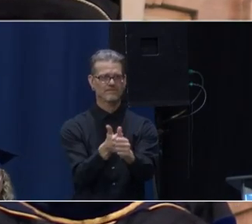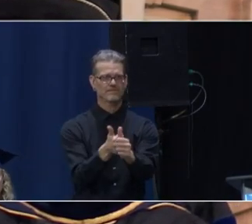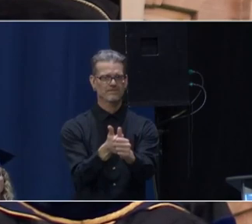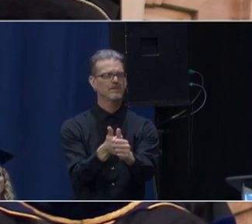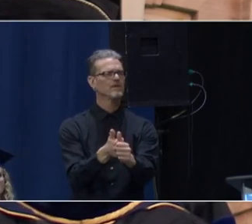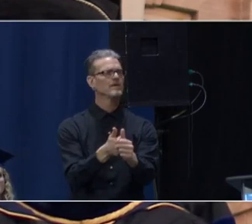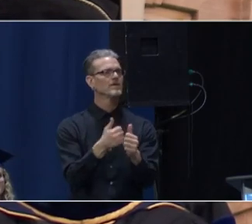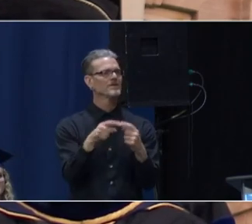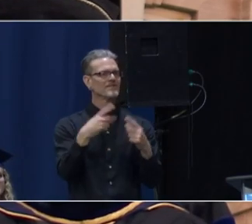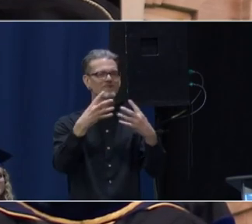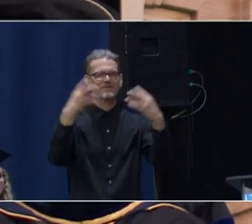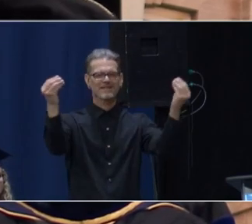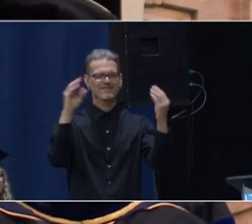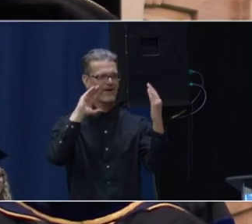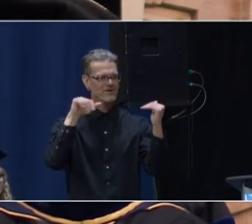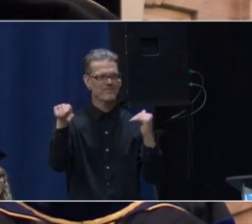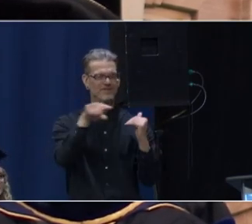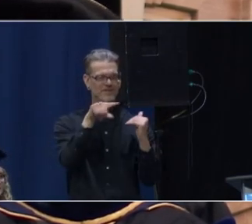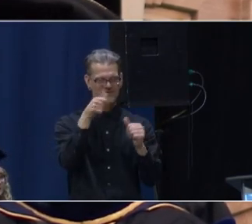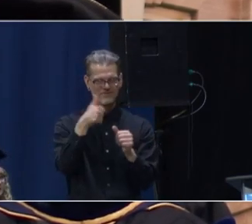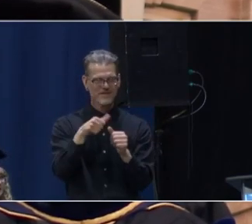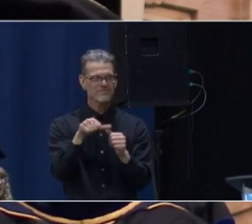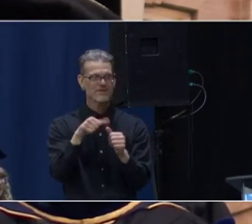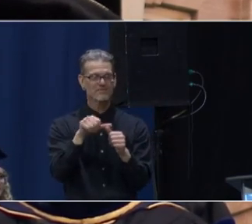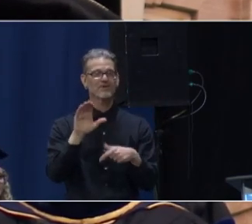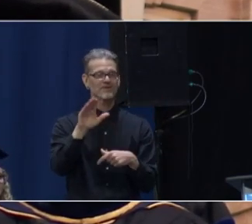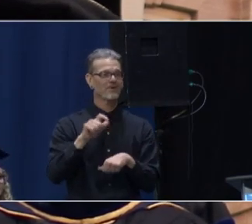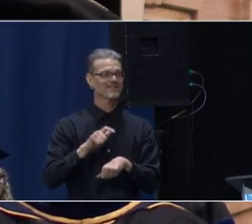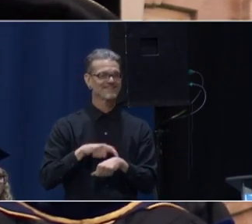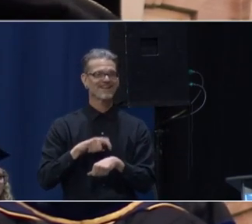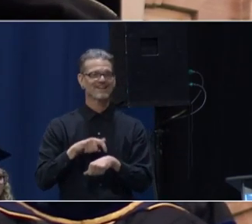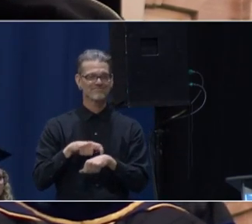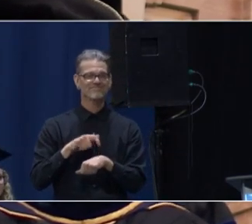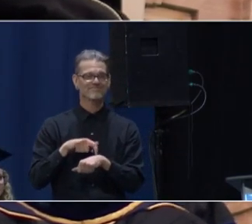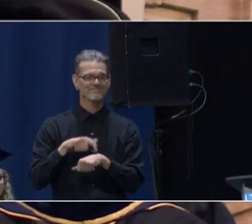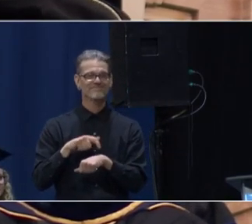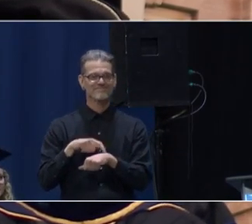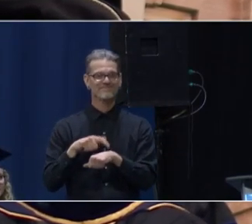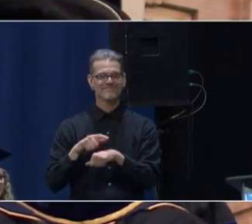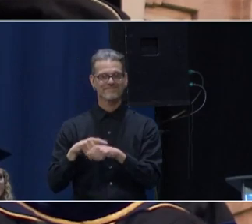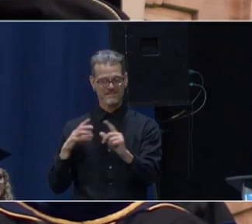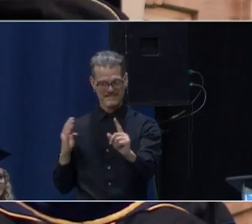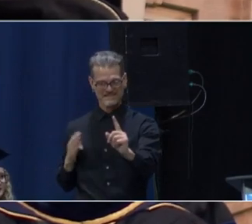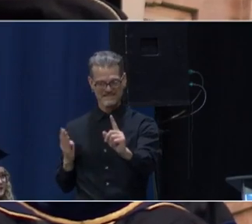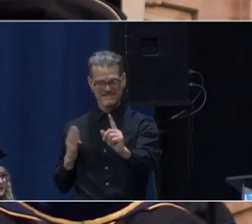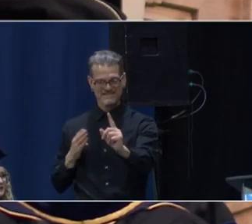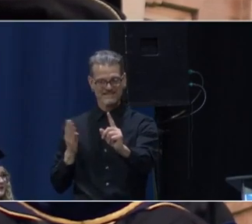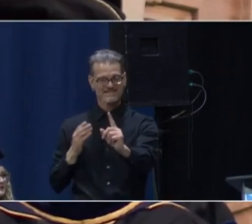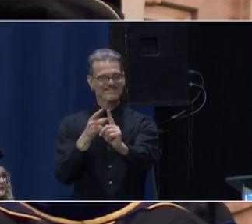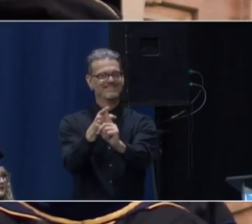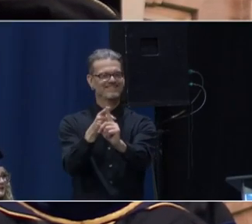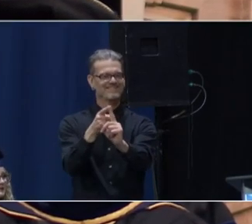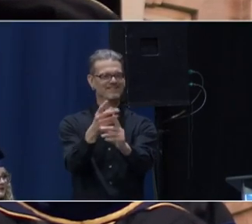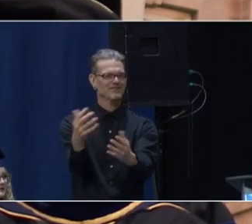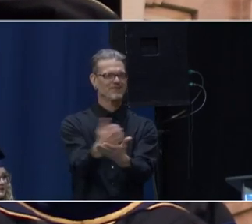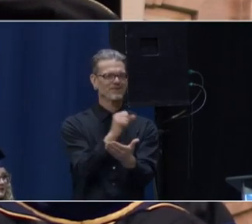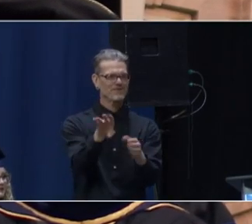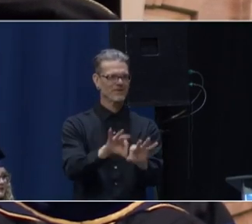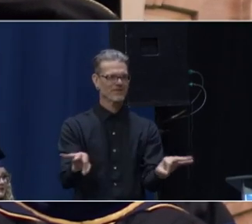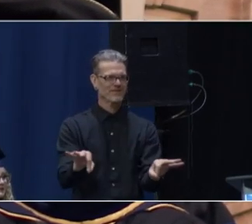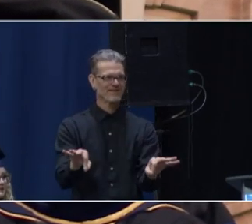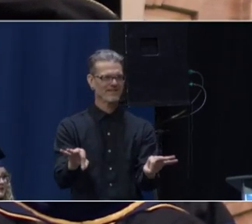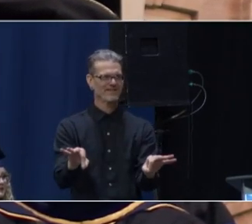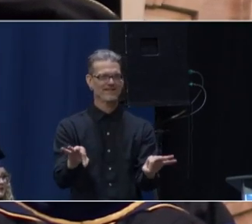time to reflect on the rowing you have done to earn your degree. And I encourage you to be fearless rowers in all of